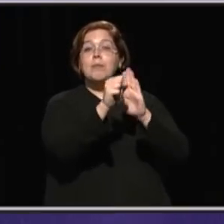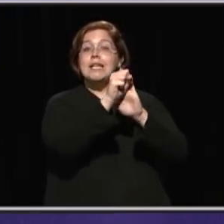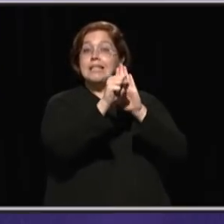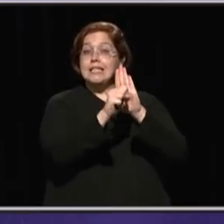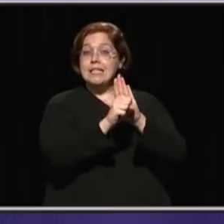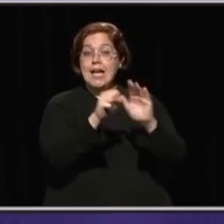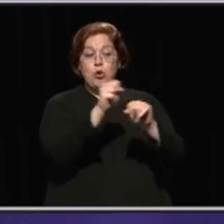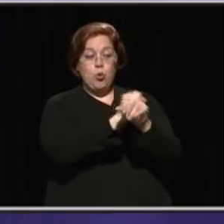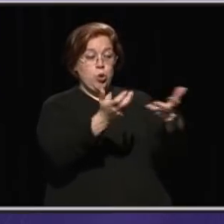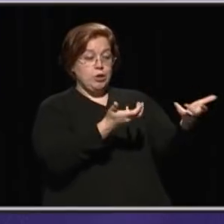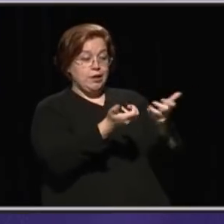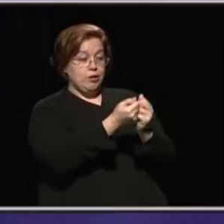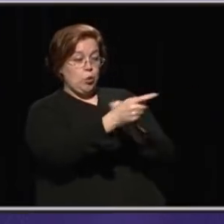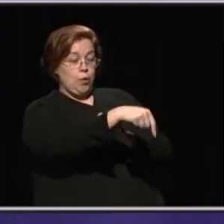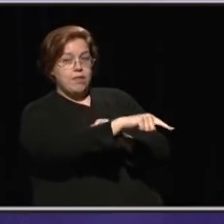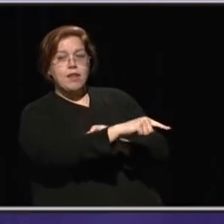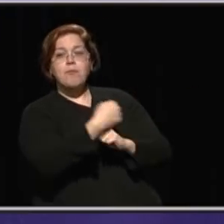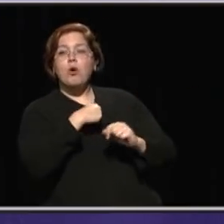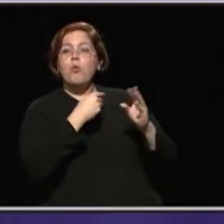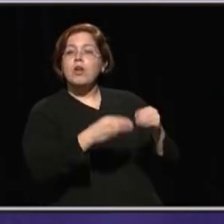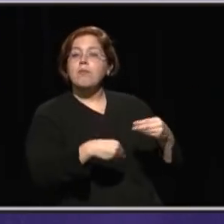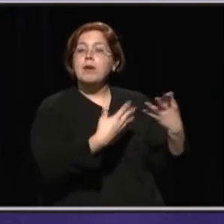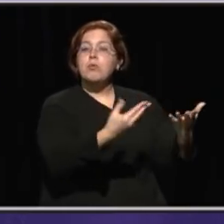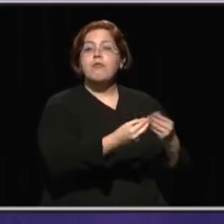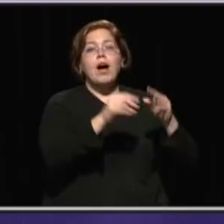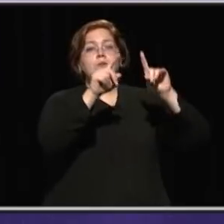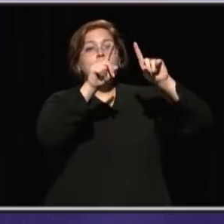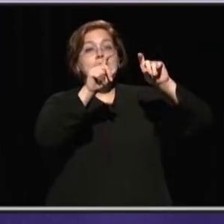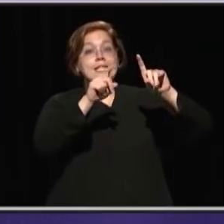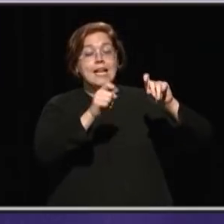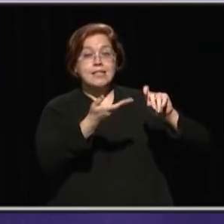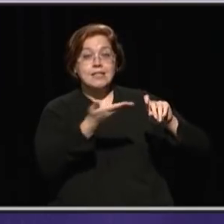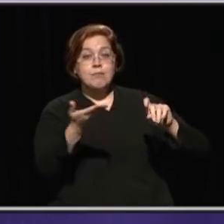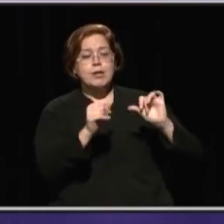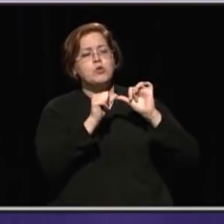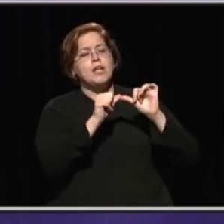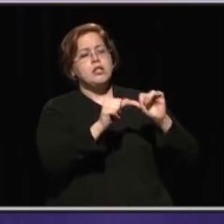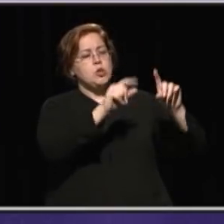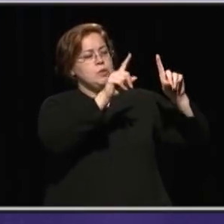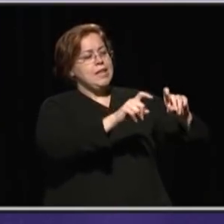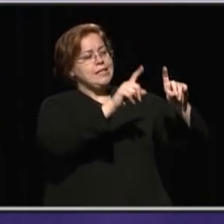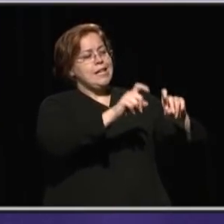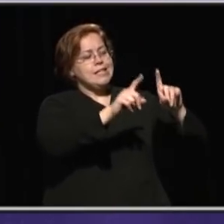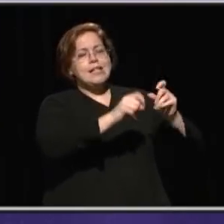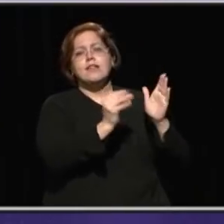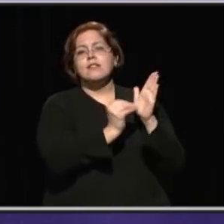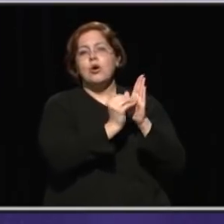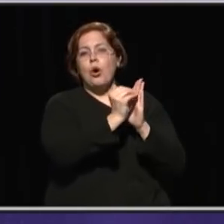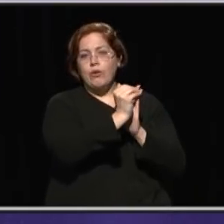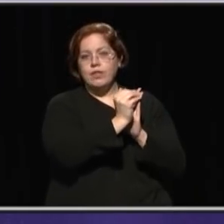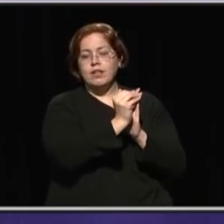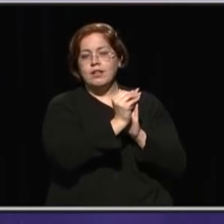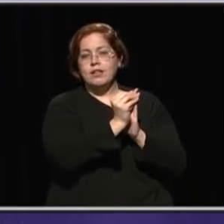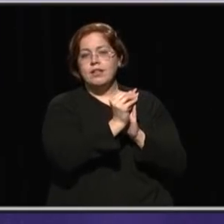working with them. We've been providing them with testing supplies so that they can keep on doing that serial testing.